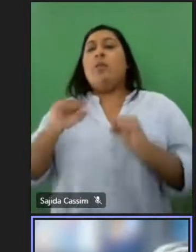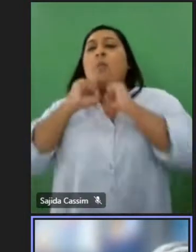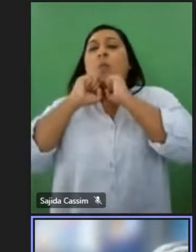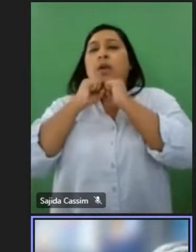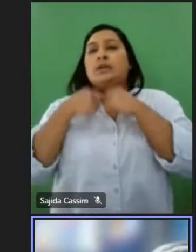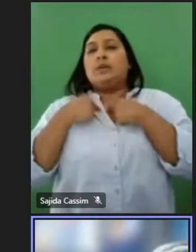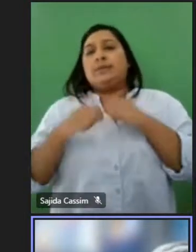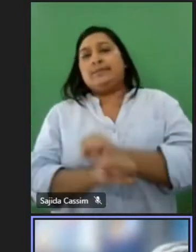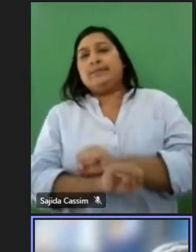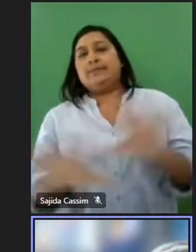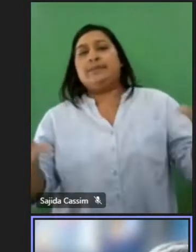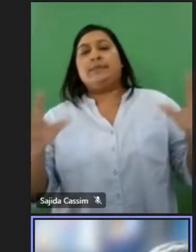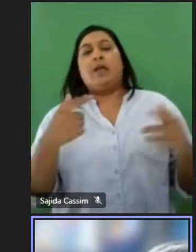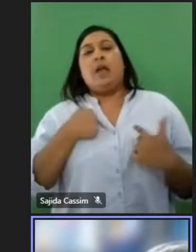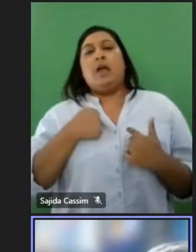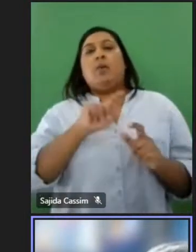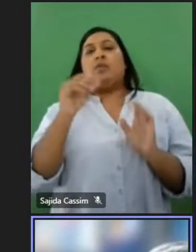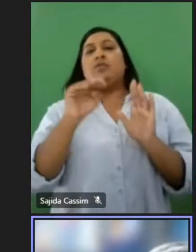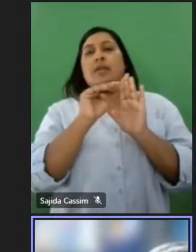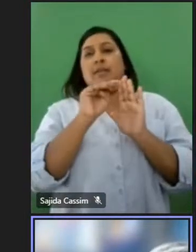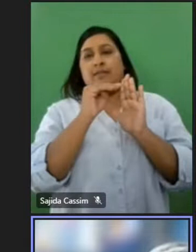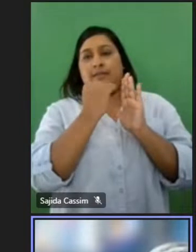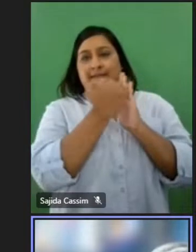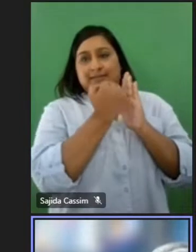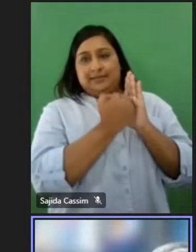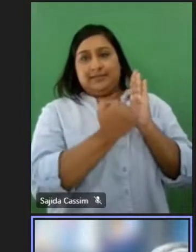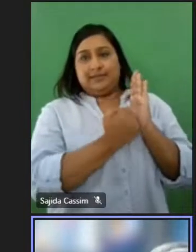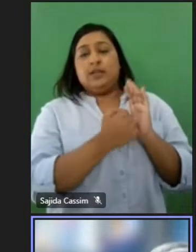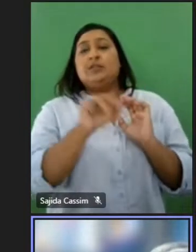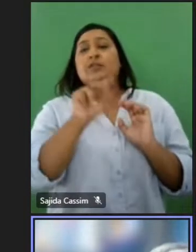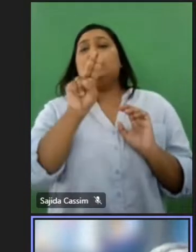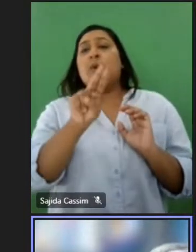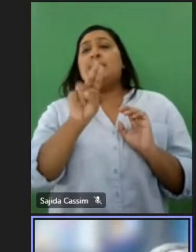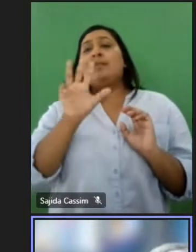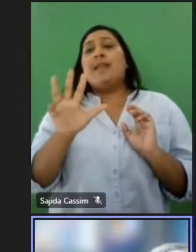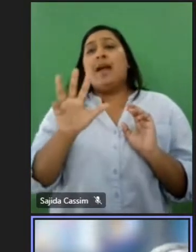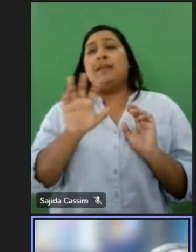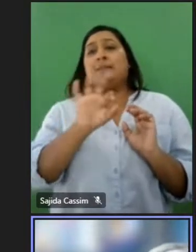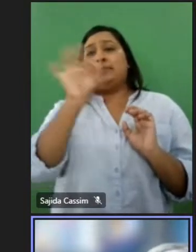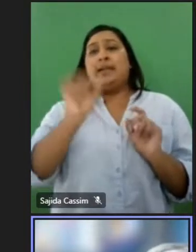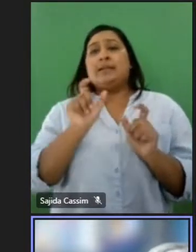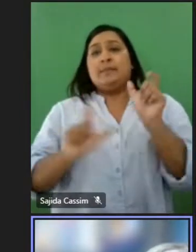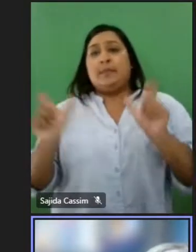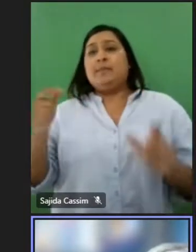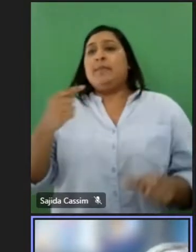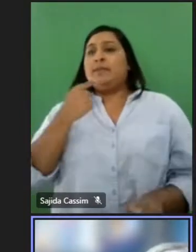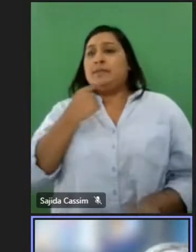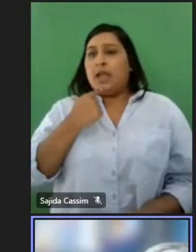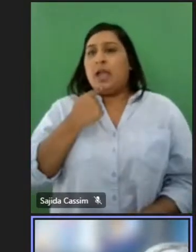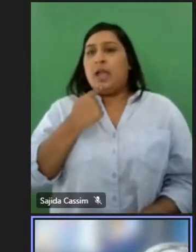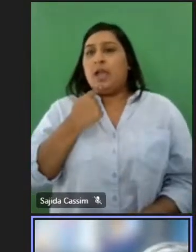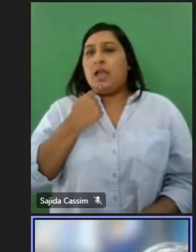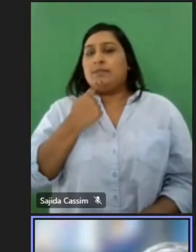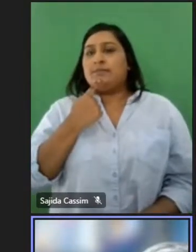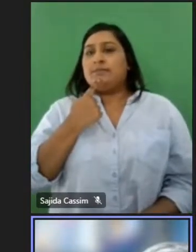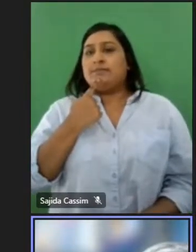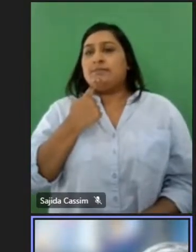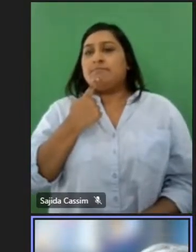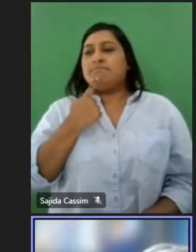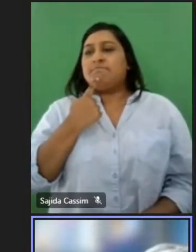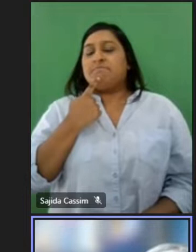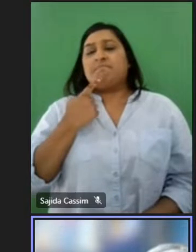29% of people reported that during the previous 7 days, they or somebody else in their household has gone to bed